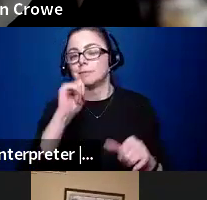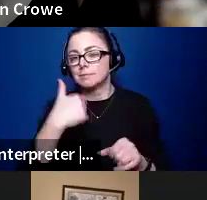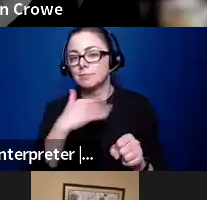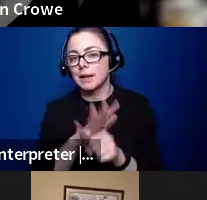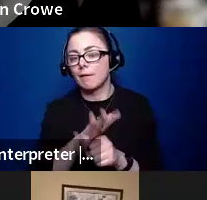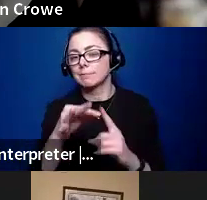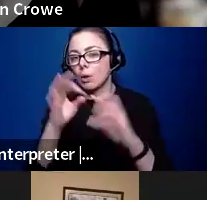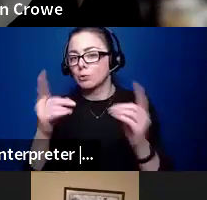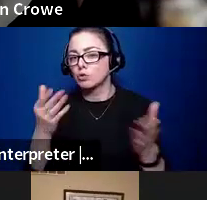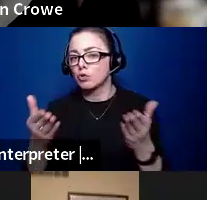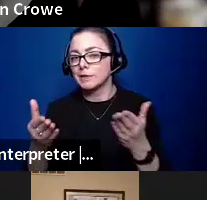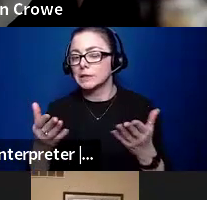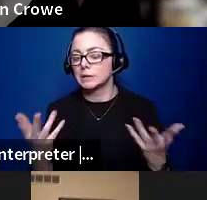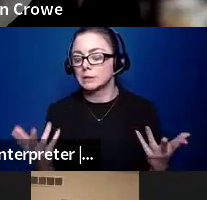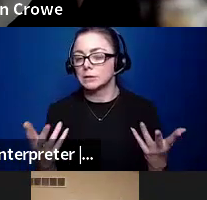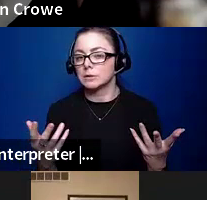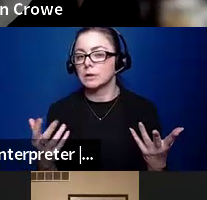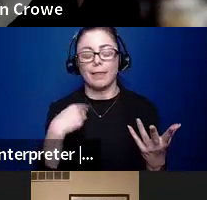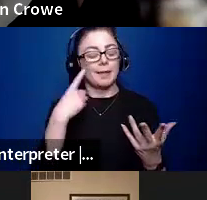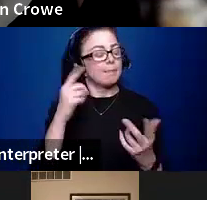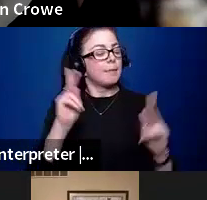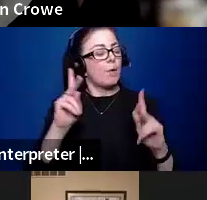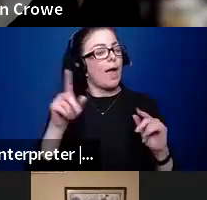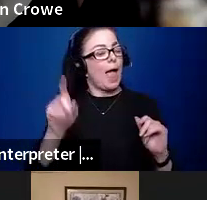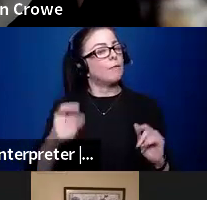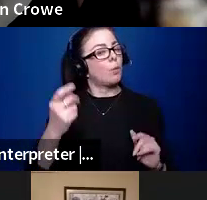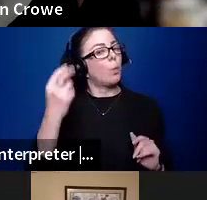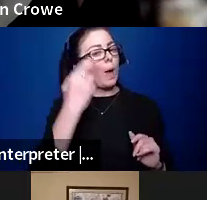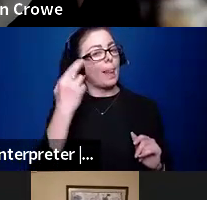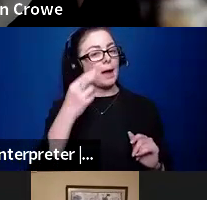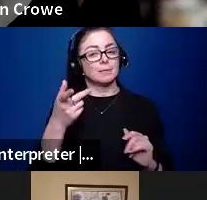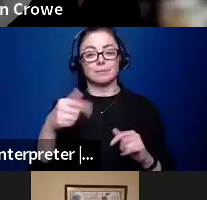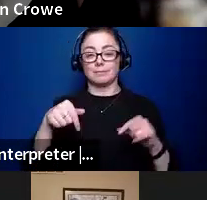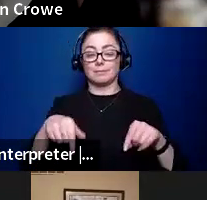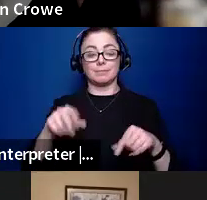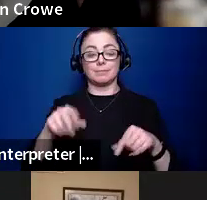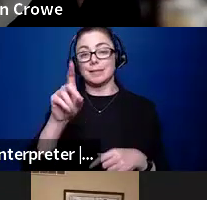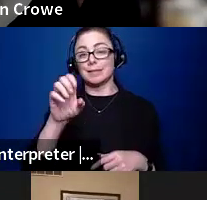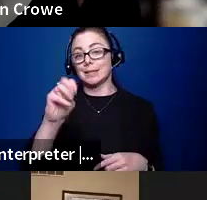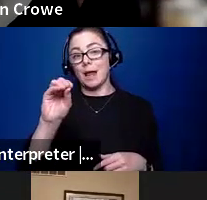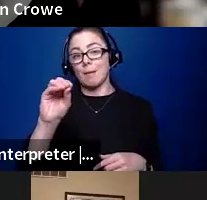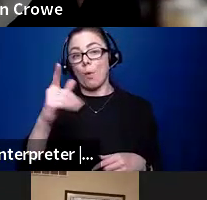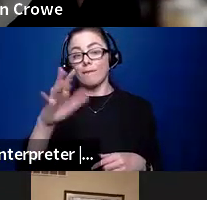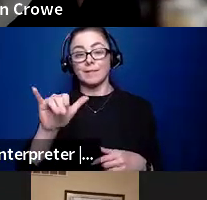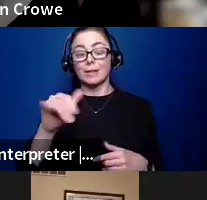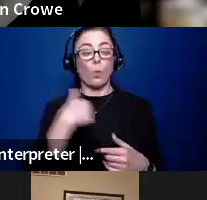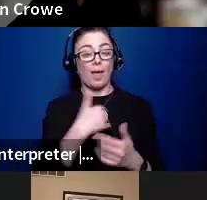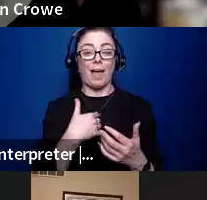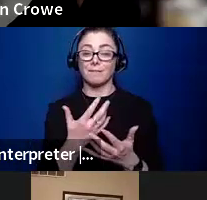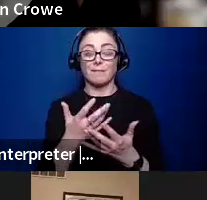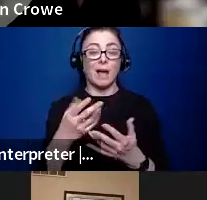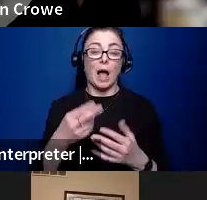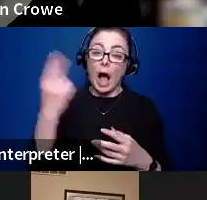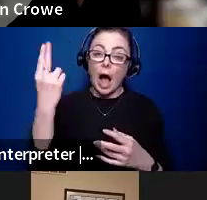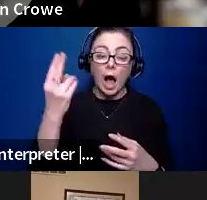part-time? I think that people really need to note it or realize that demographically we have a high transient population. So if this is